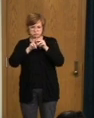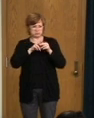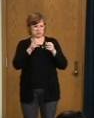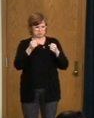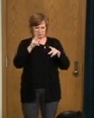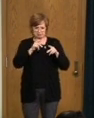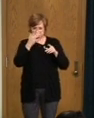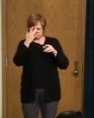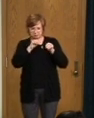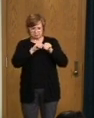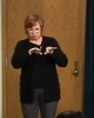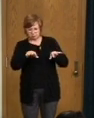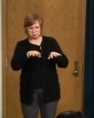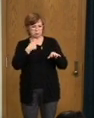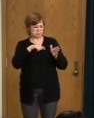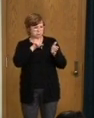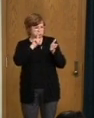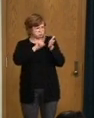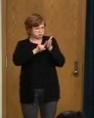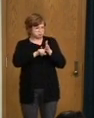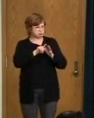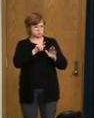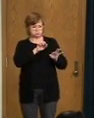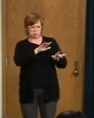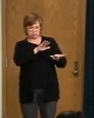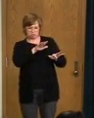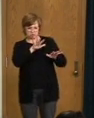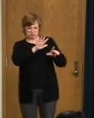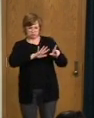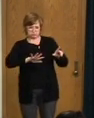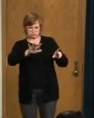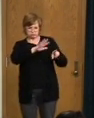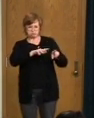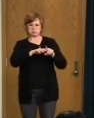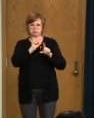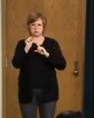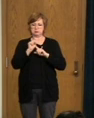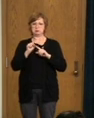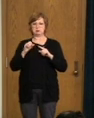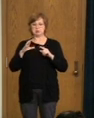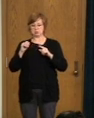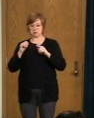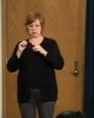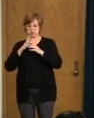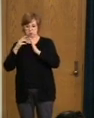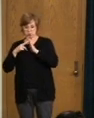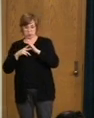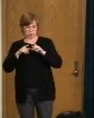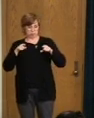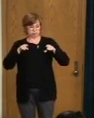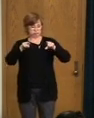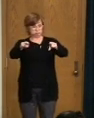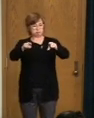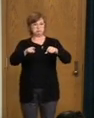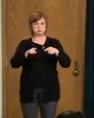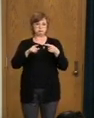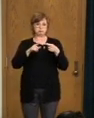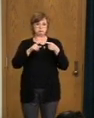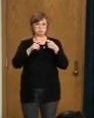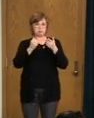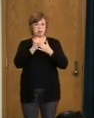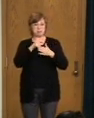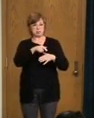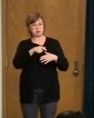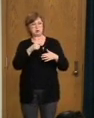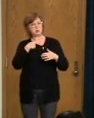are affecting the measures, or how our measures are affecting those relevant case numbers. And we've seen some positive indicators